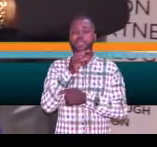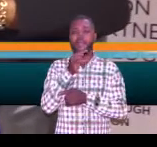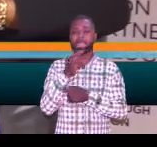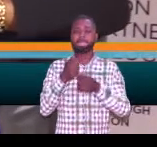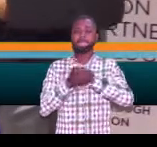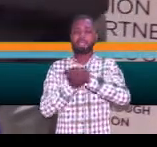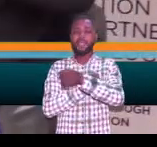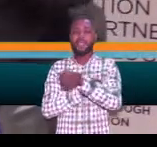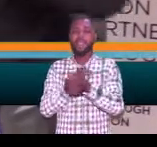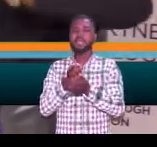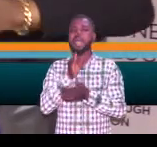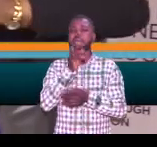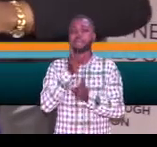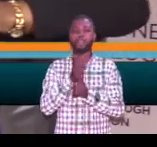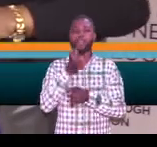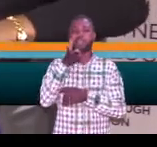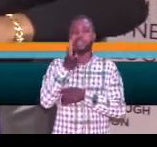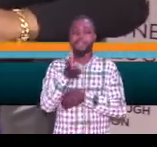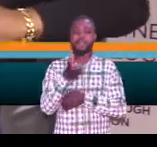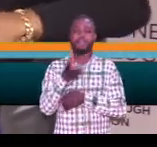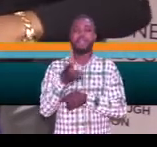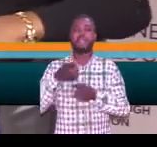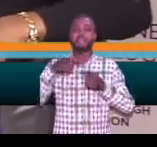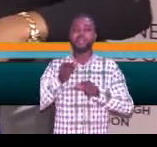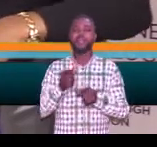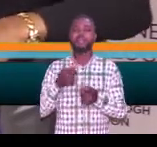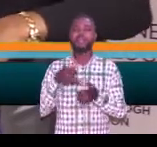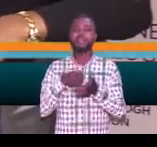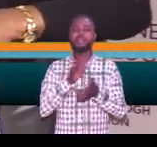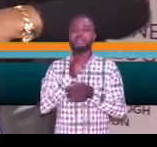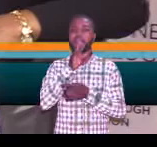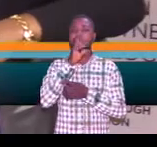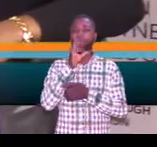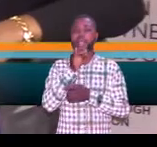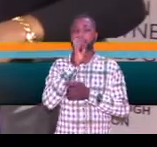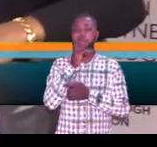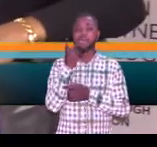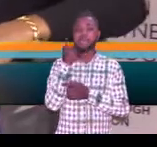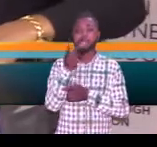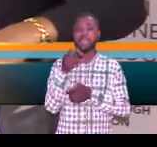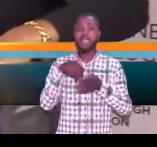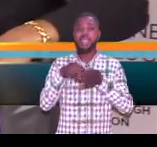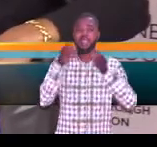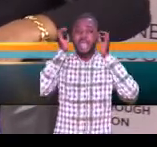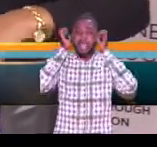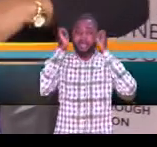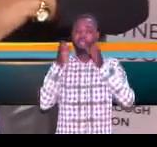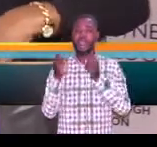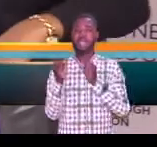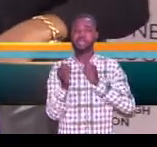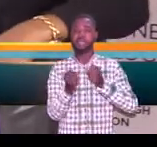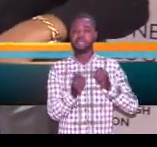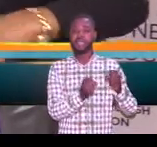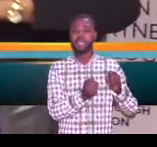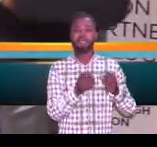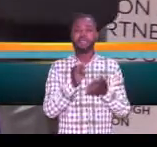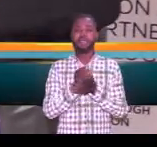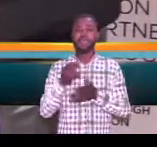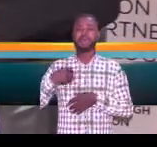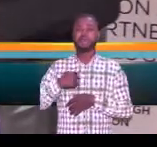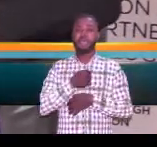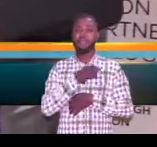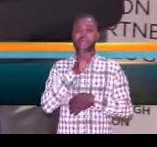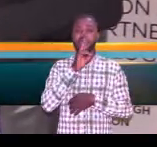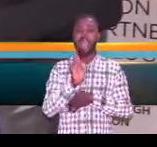pillar that is just there. Let it actually be seen in the educational system that we